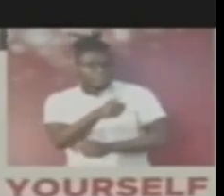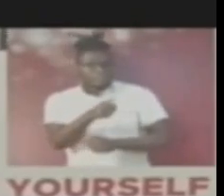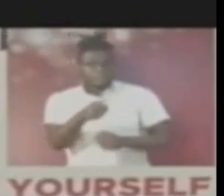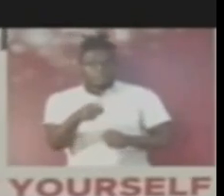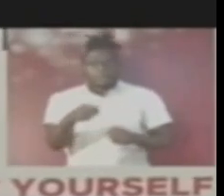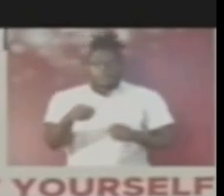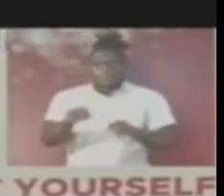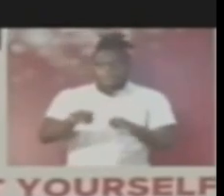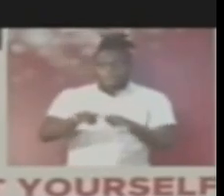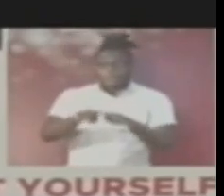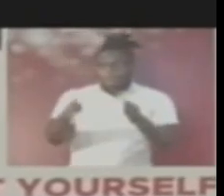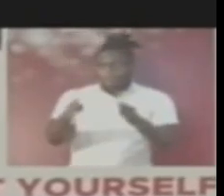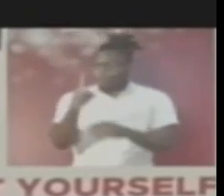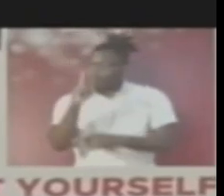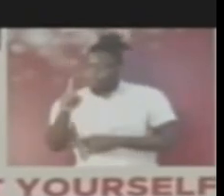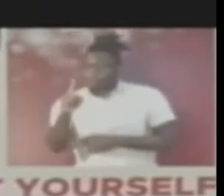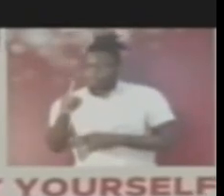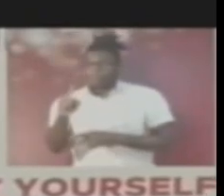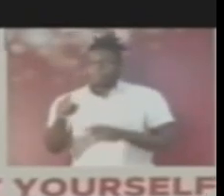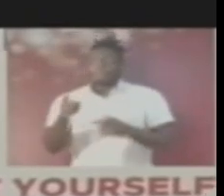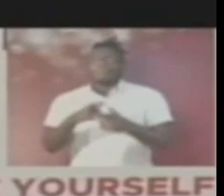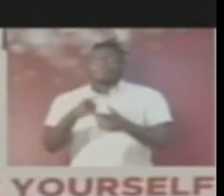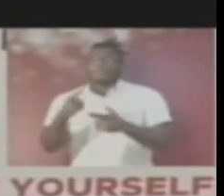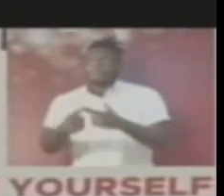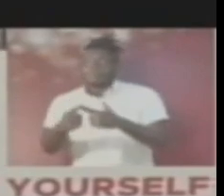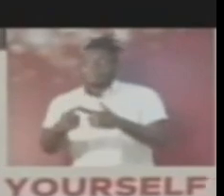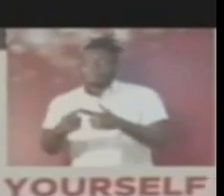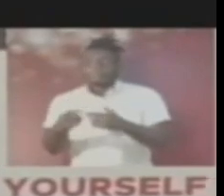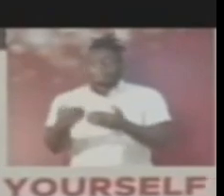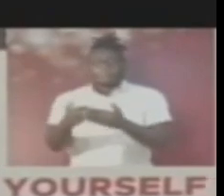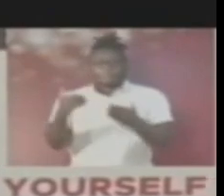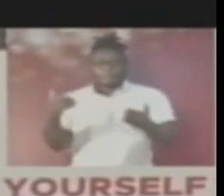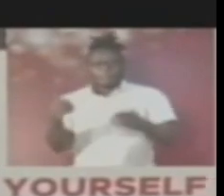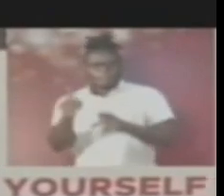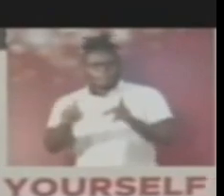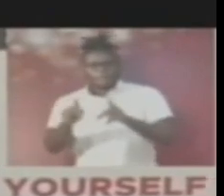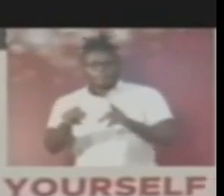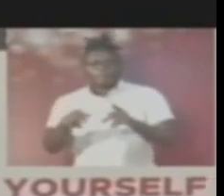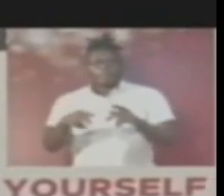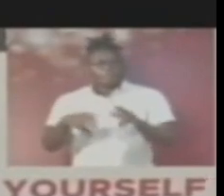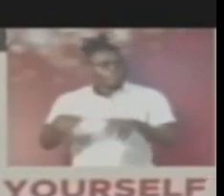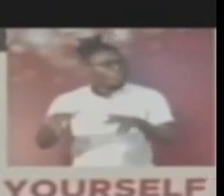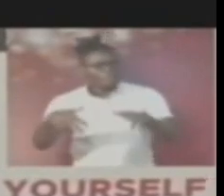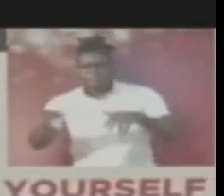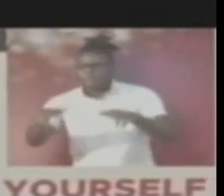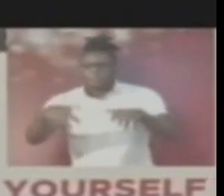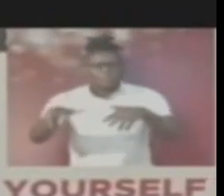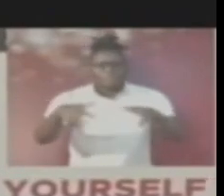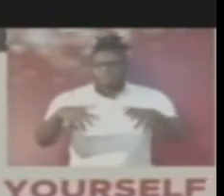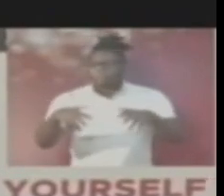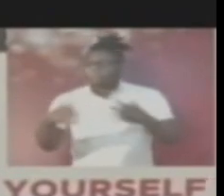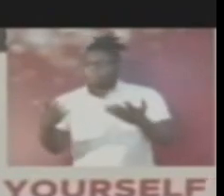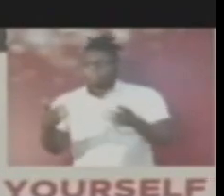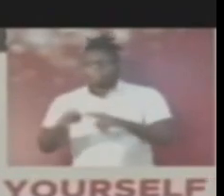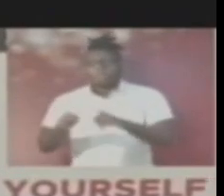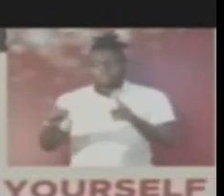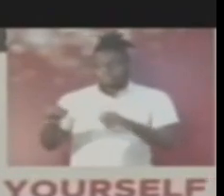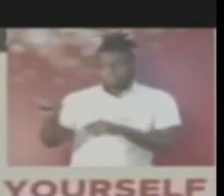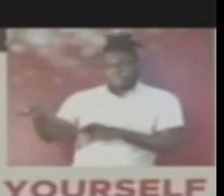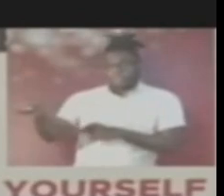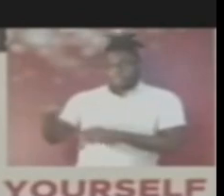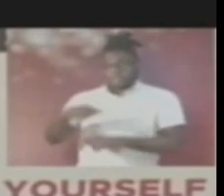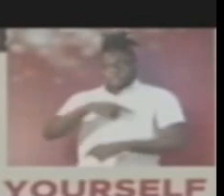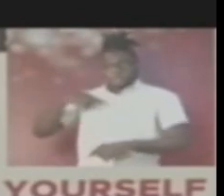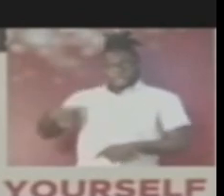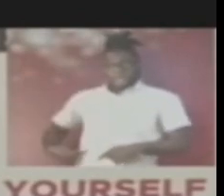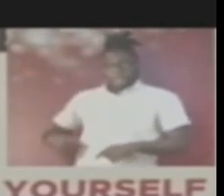else, then you could accommodate walk-ins, which used to happen. However, the Sinopharm vaccines are packaged